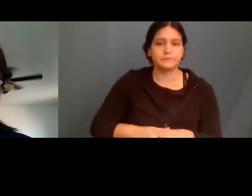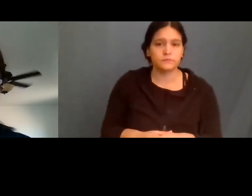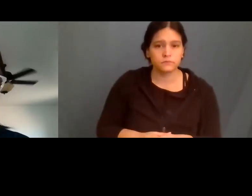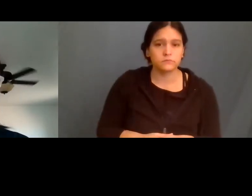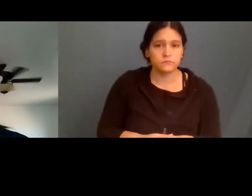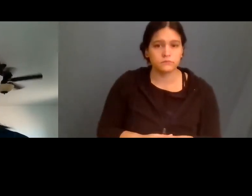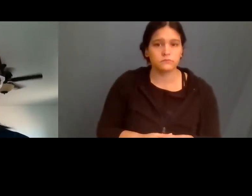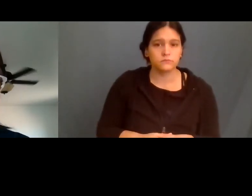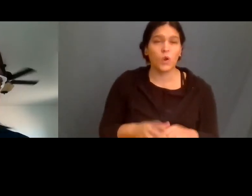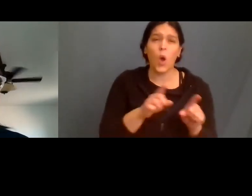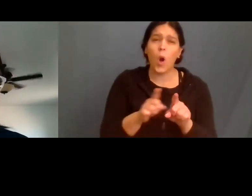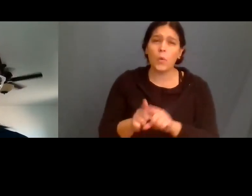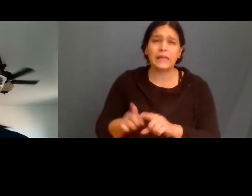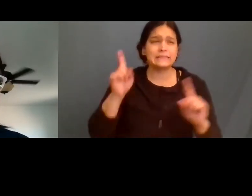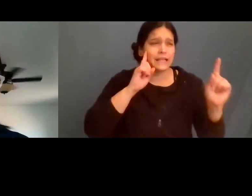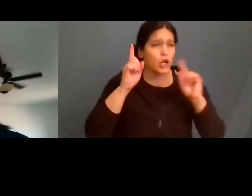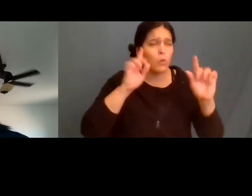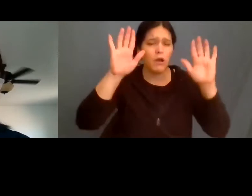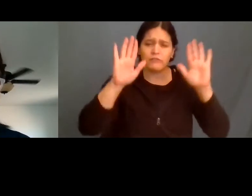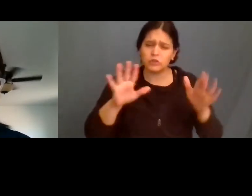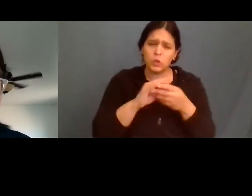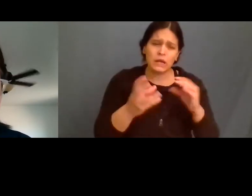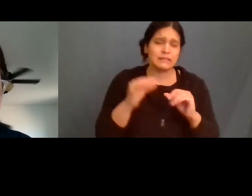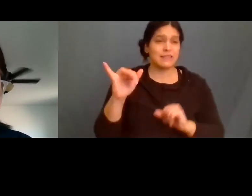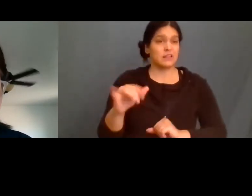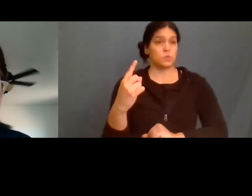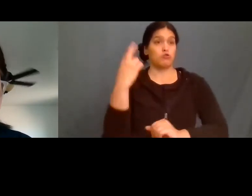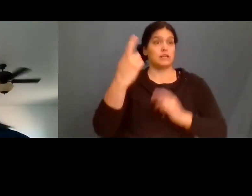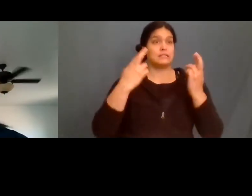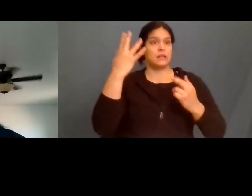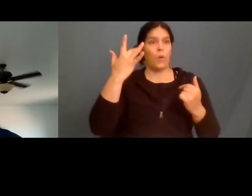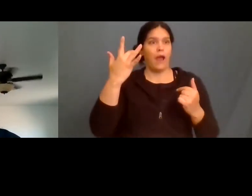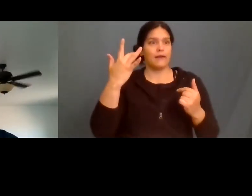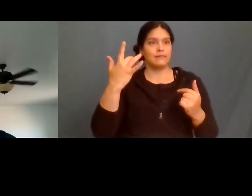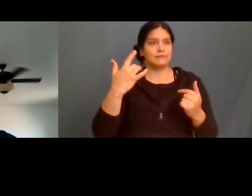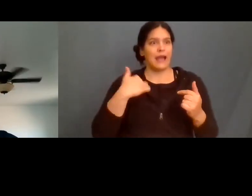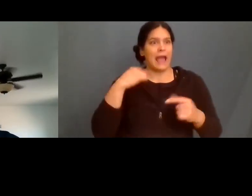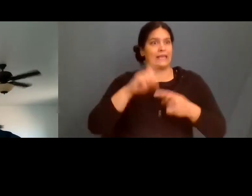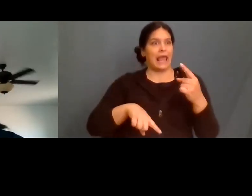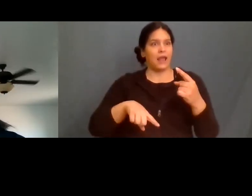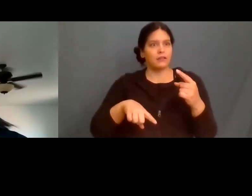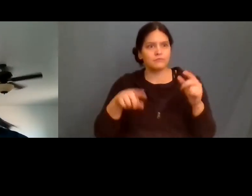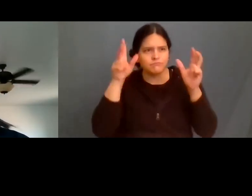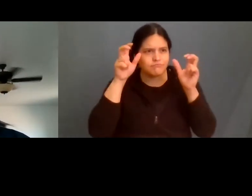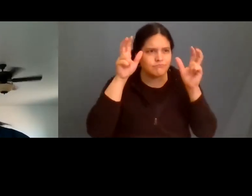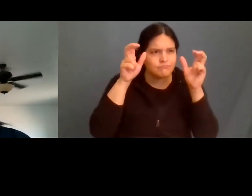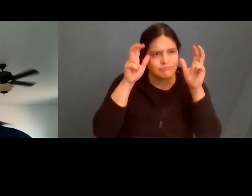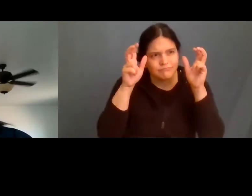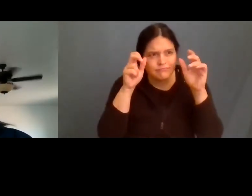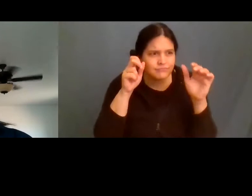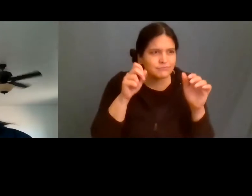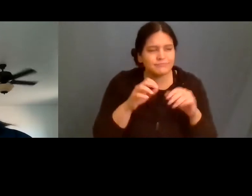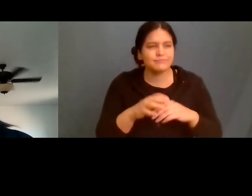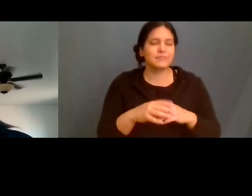we always hear wonderful stories. And that's one of the reasons why I say I can't be naughty. Because wherever I go and